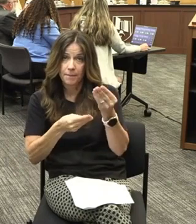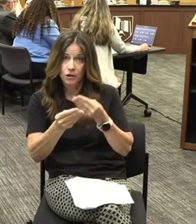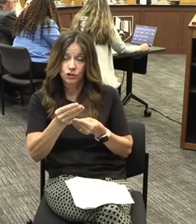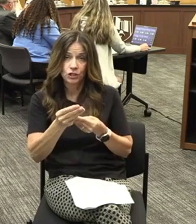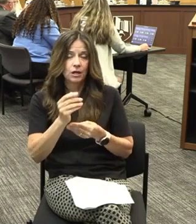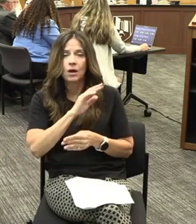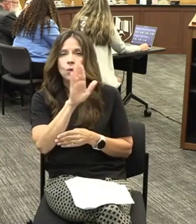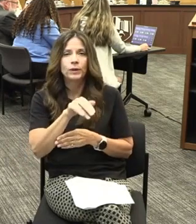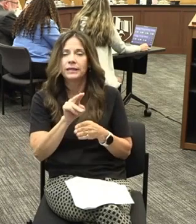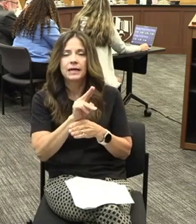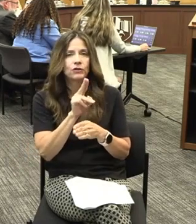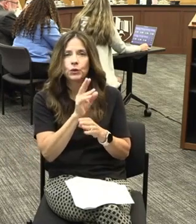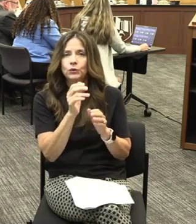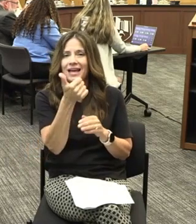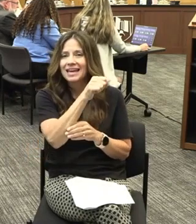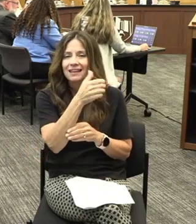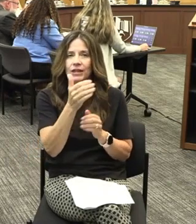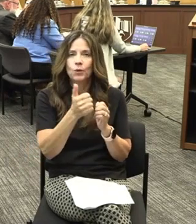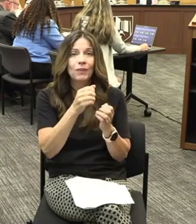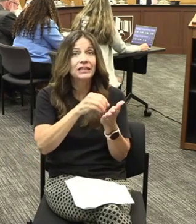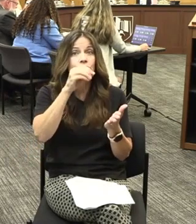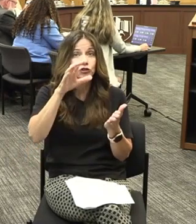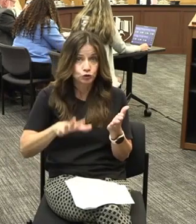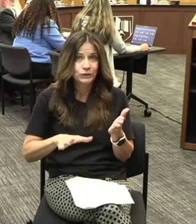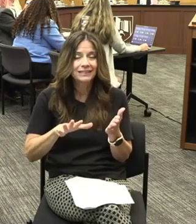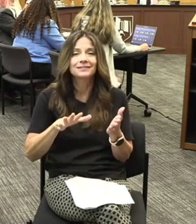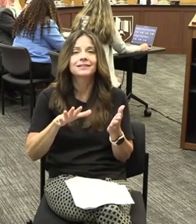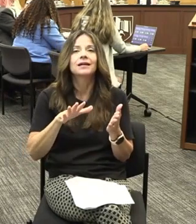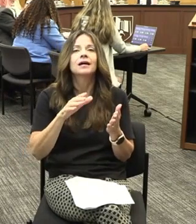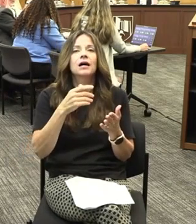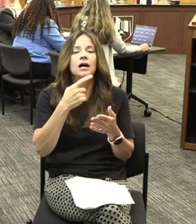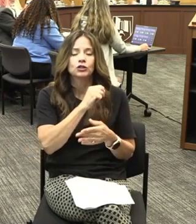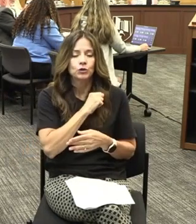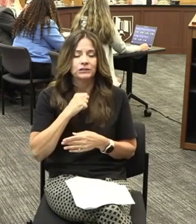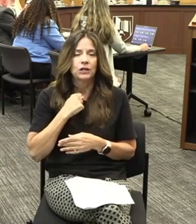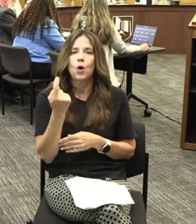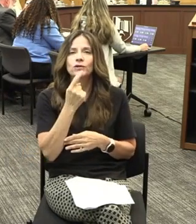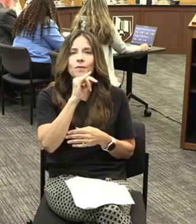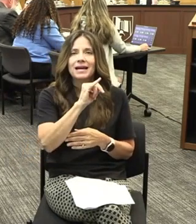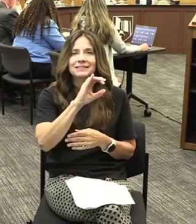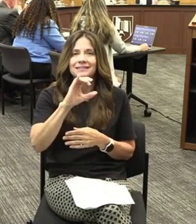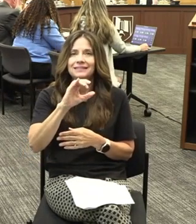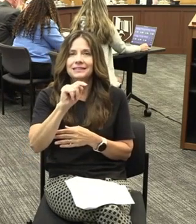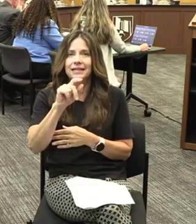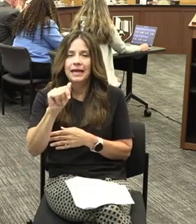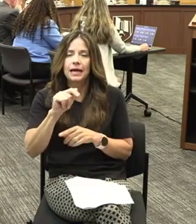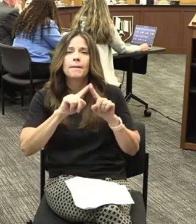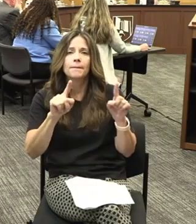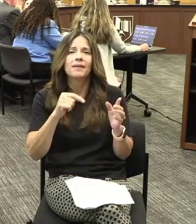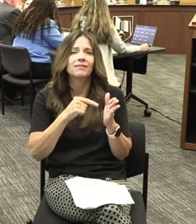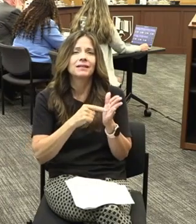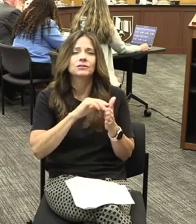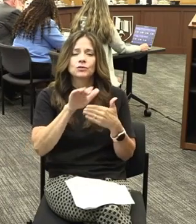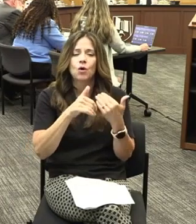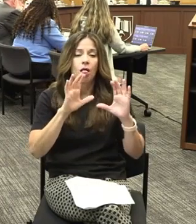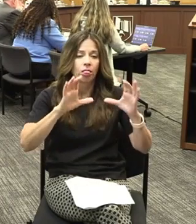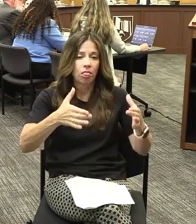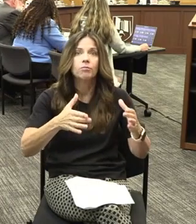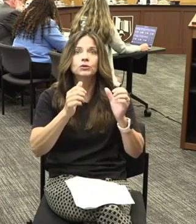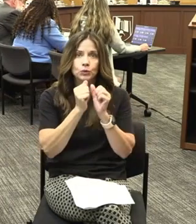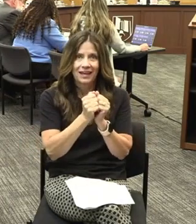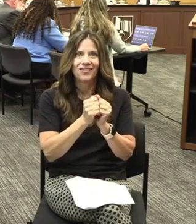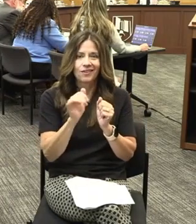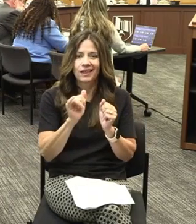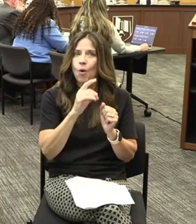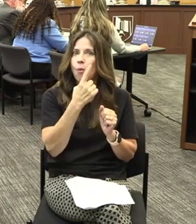never used anything with the student trustee. It was always pulled out of the ICCTA or the actual accounts. It'd be better if it was just all lumped in one, like all the schools do. They